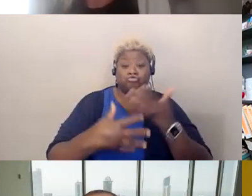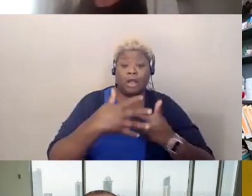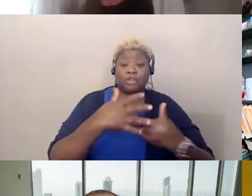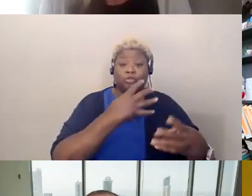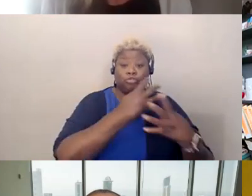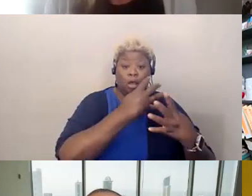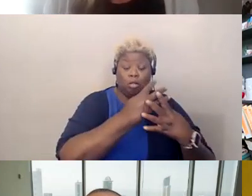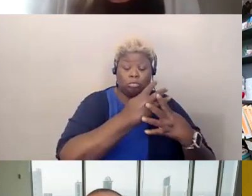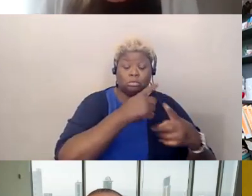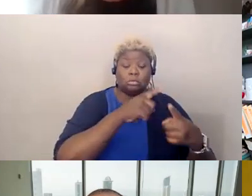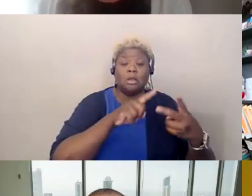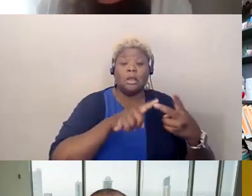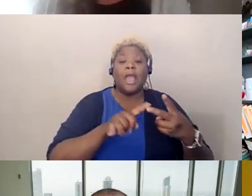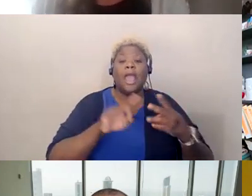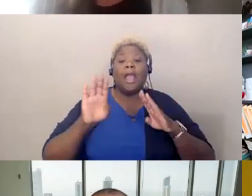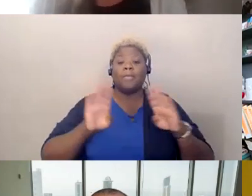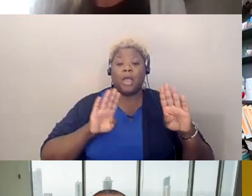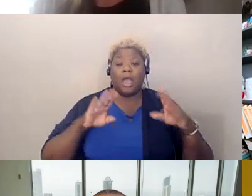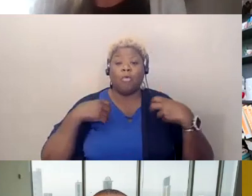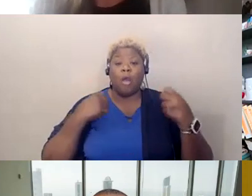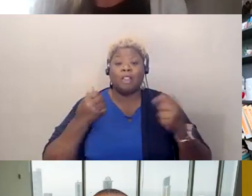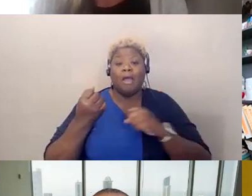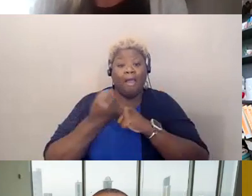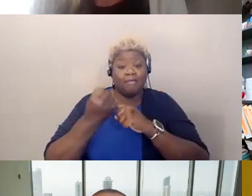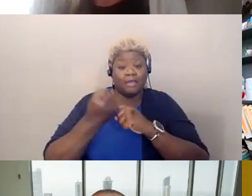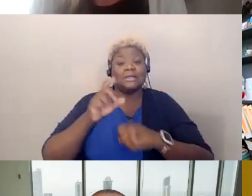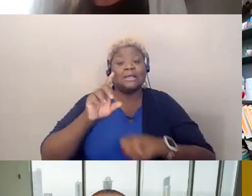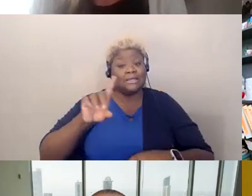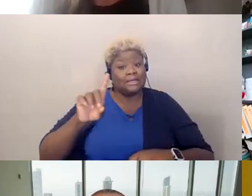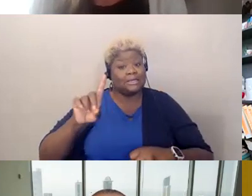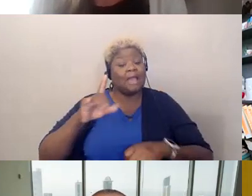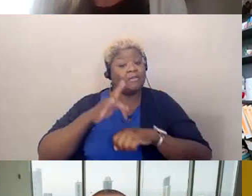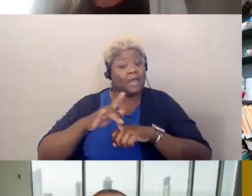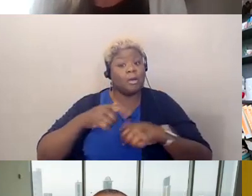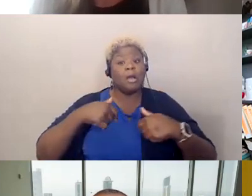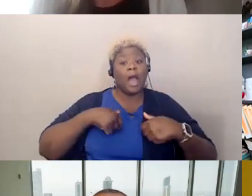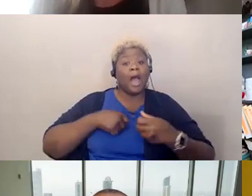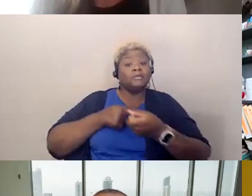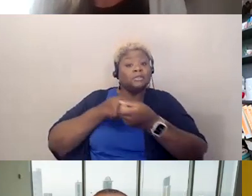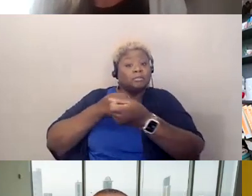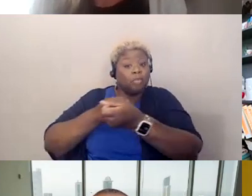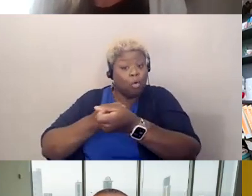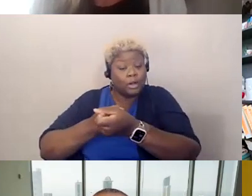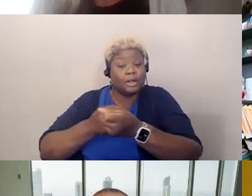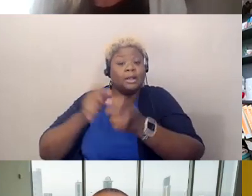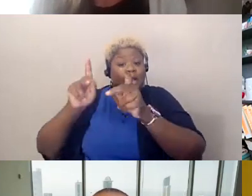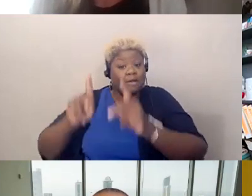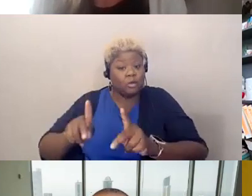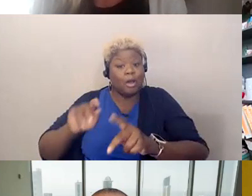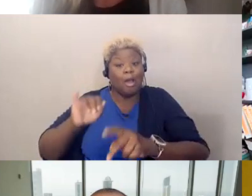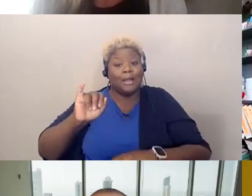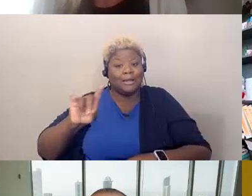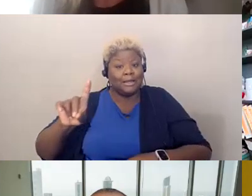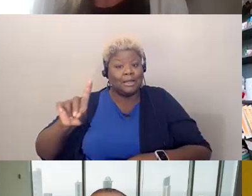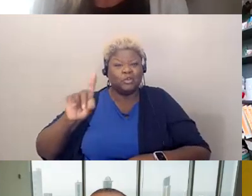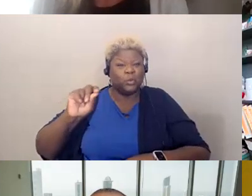and there's behavioral health advocates that DDD makes available. I've supported individuals with an intellectual or developmental disability for almost 20